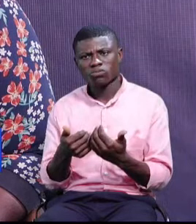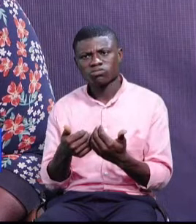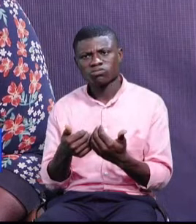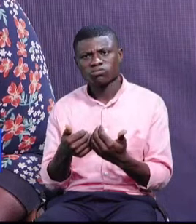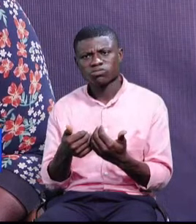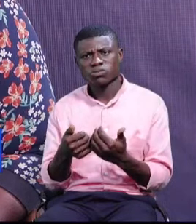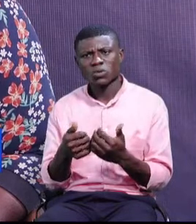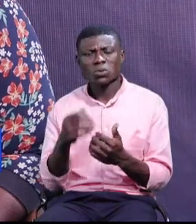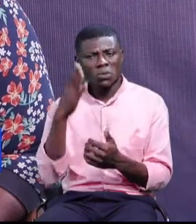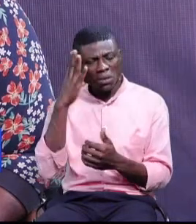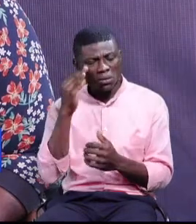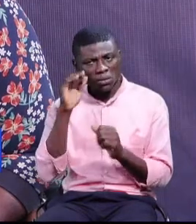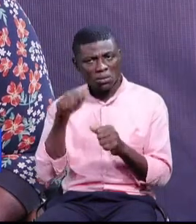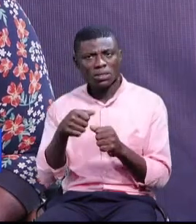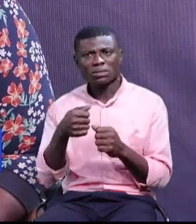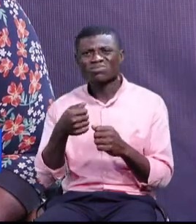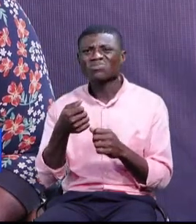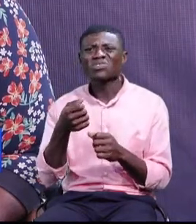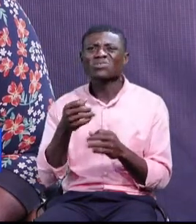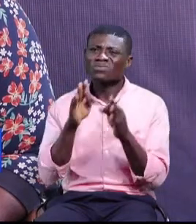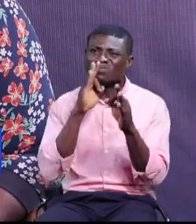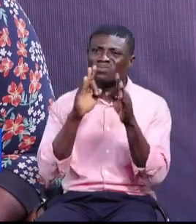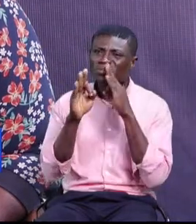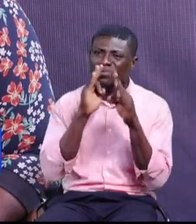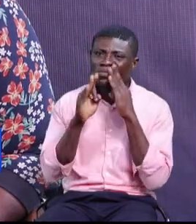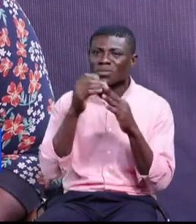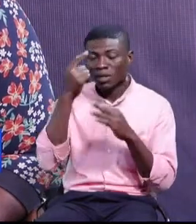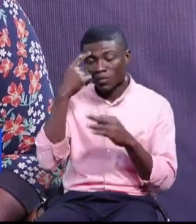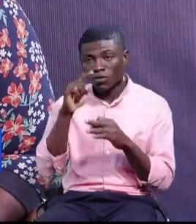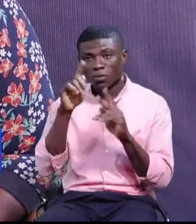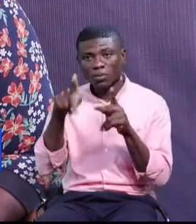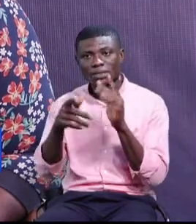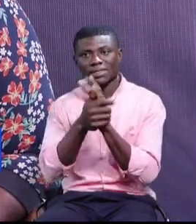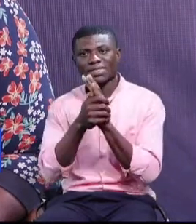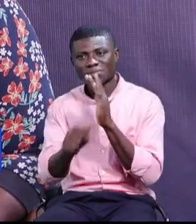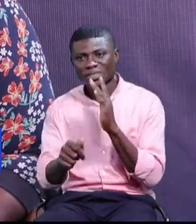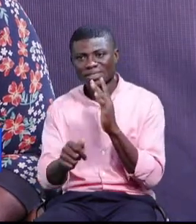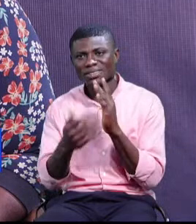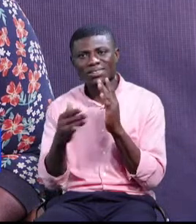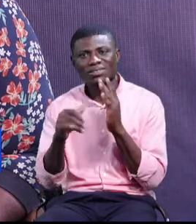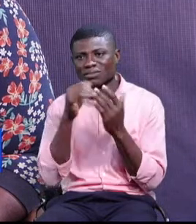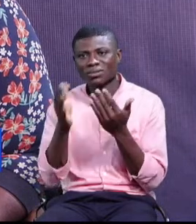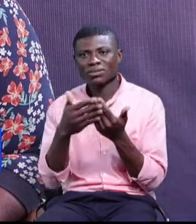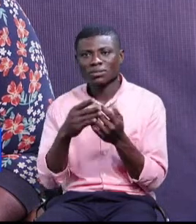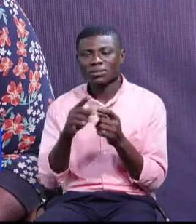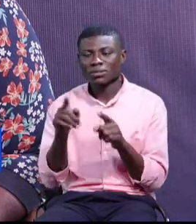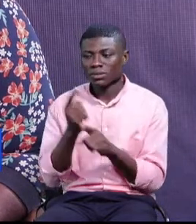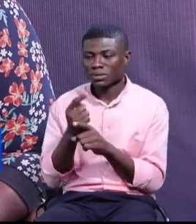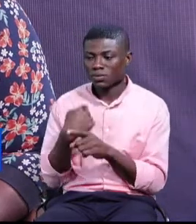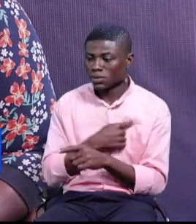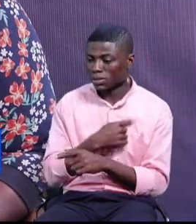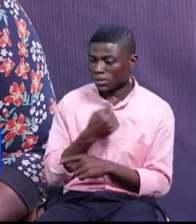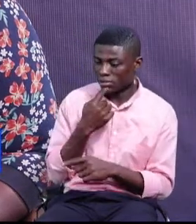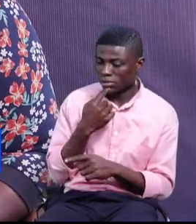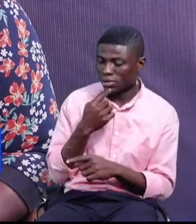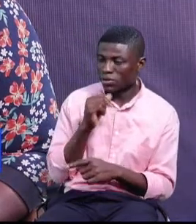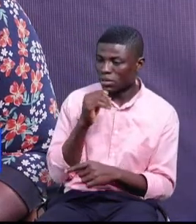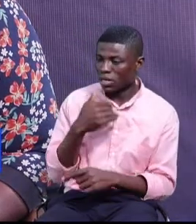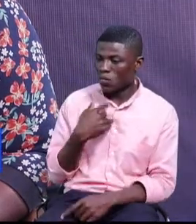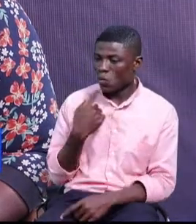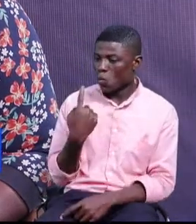whole experience can be frustrating for even the experts. So just as we said, we do not have